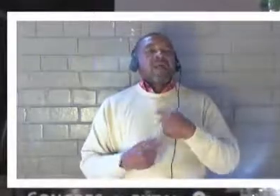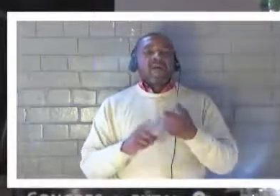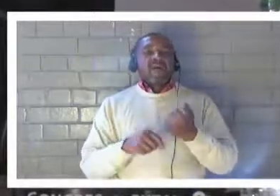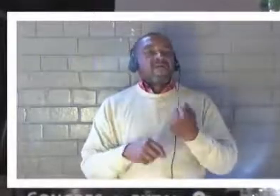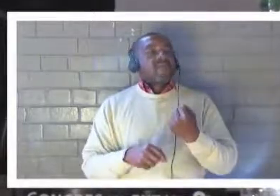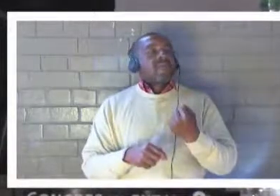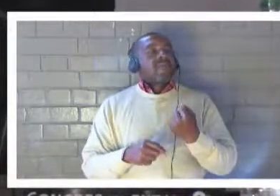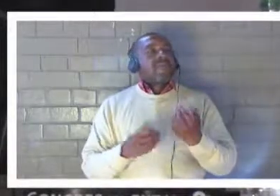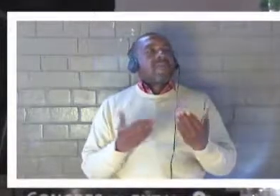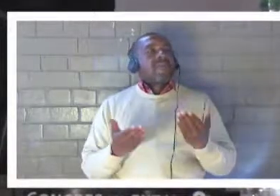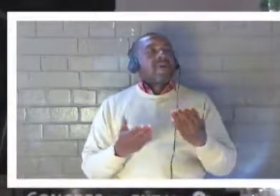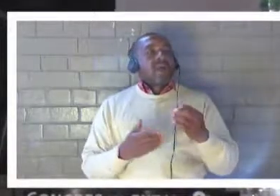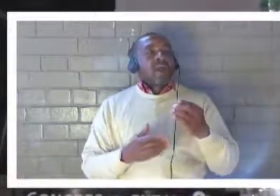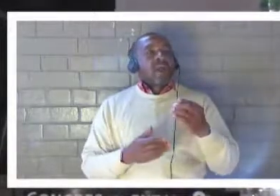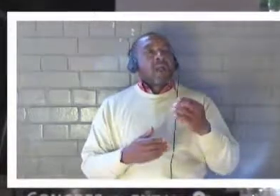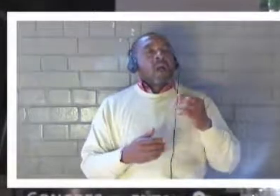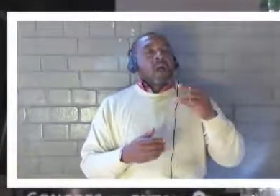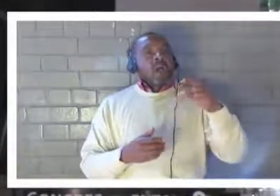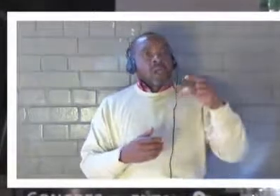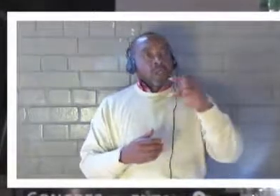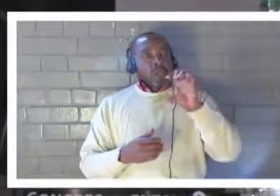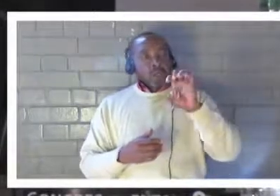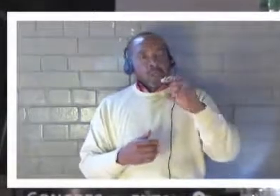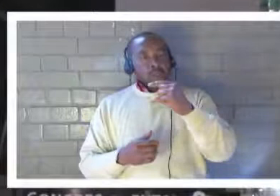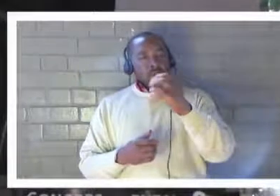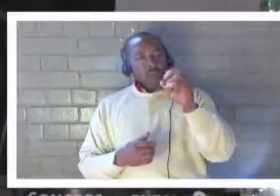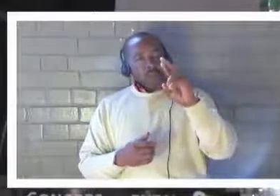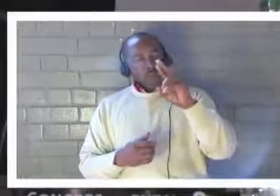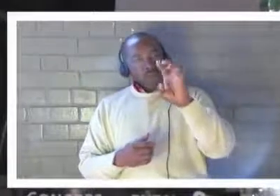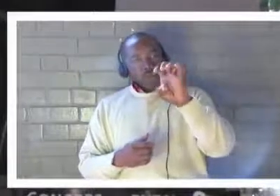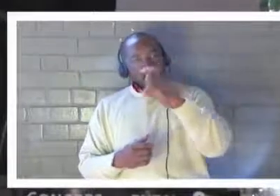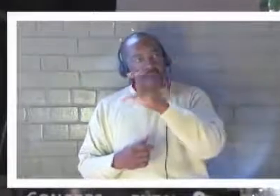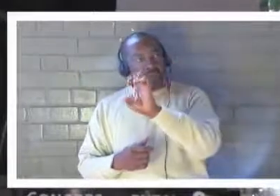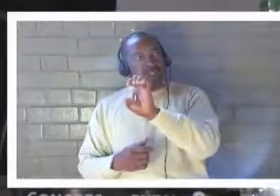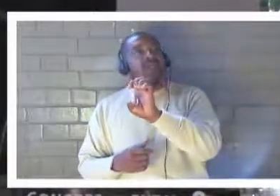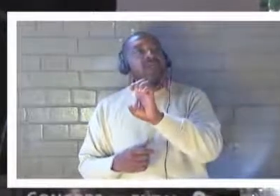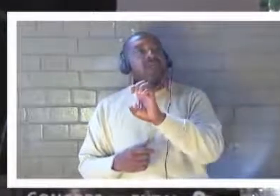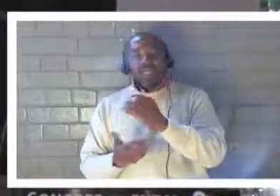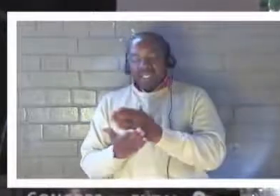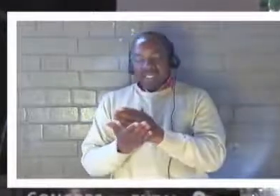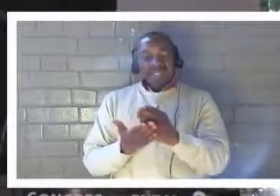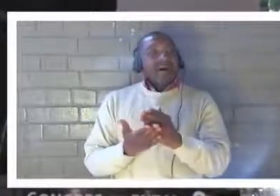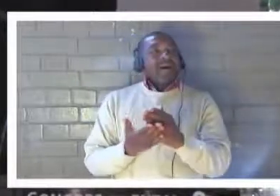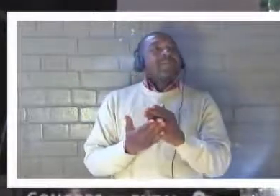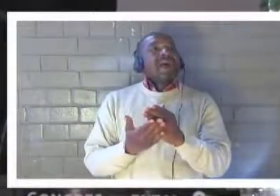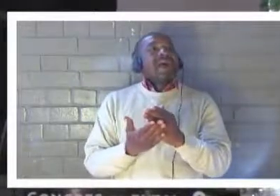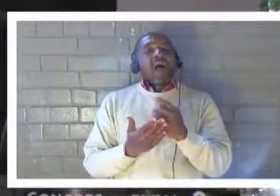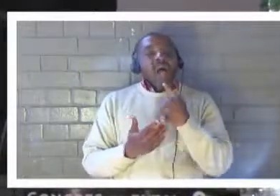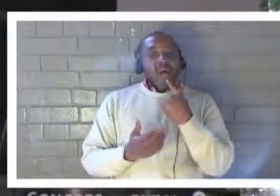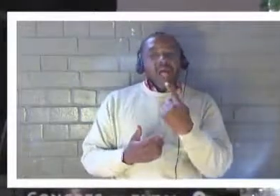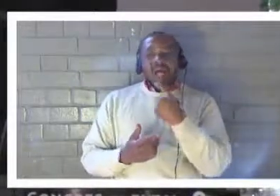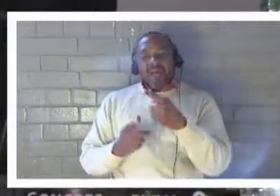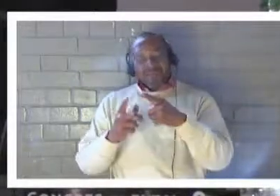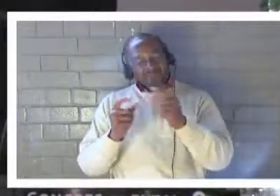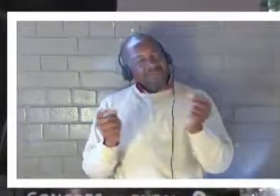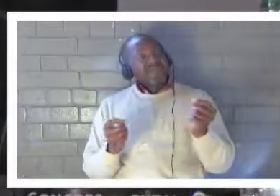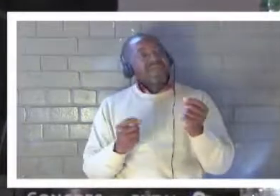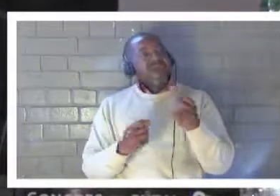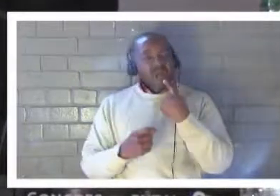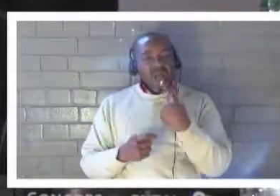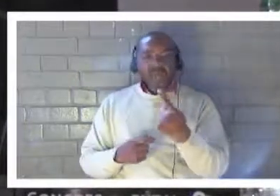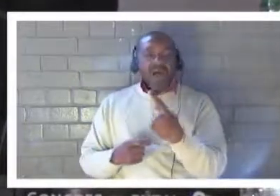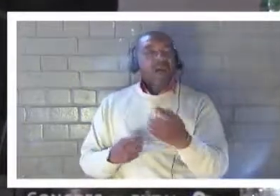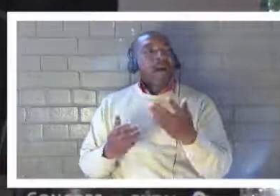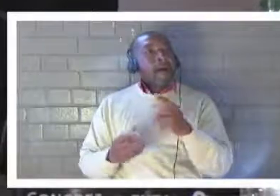Hospital. Some of the issues have been covered by the former speaker, but the bottom line is the hospitals